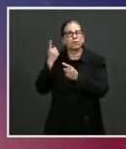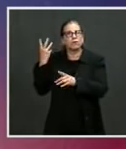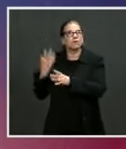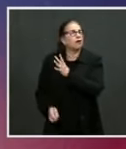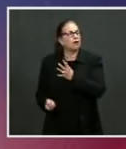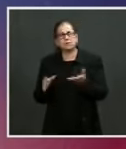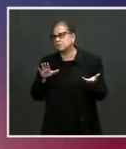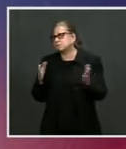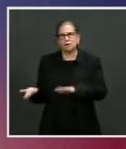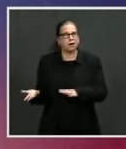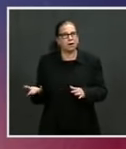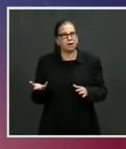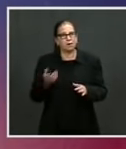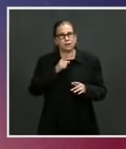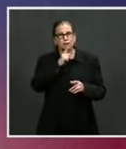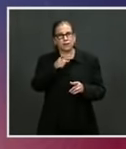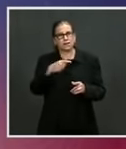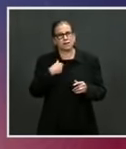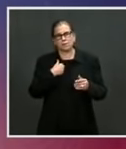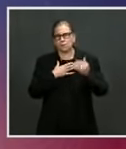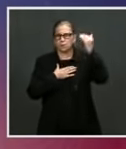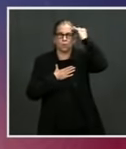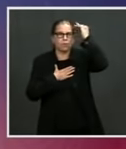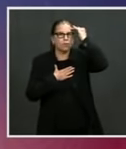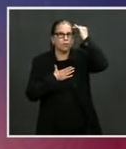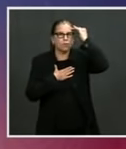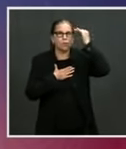we know the depth of your sacrifice,